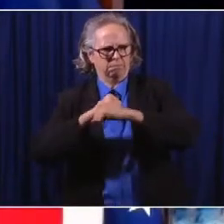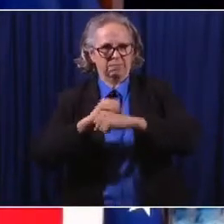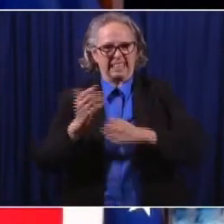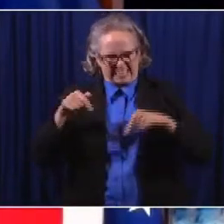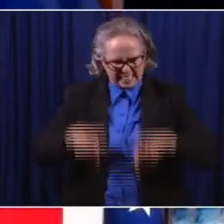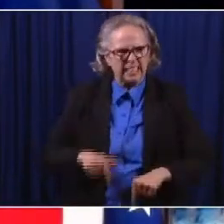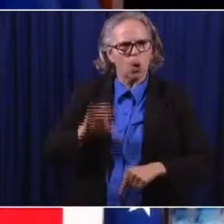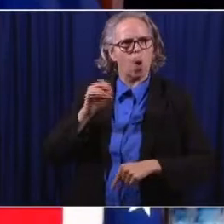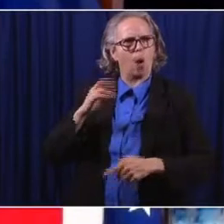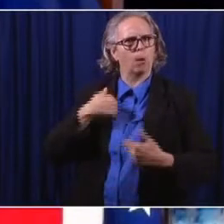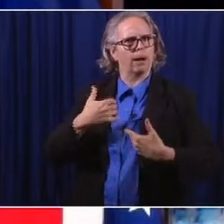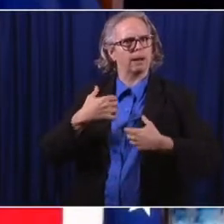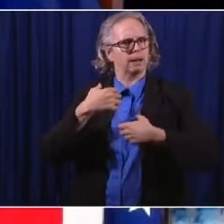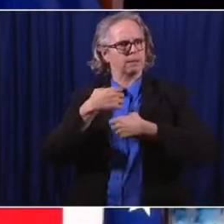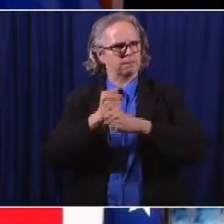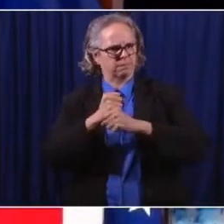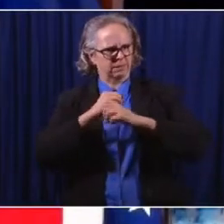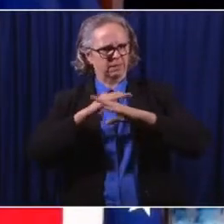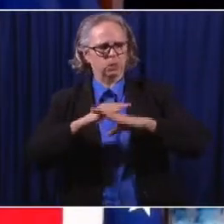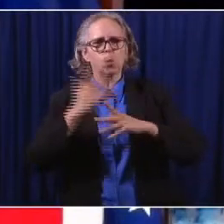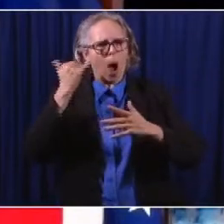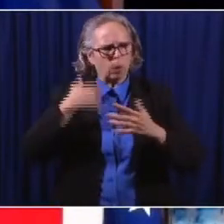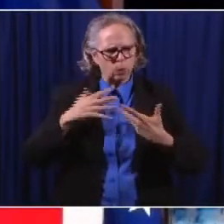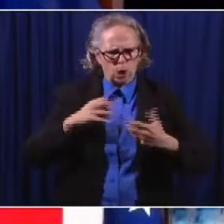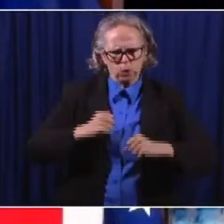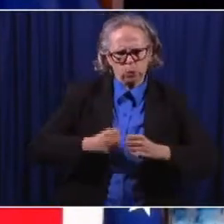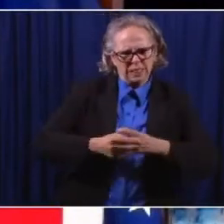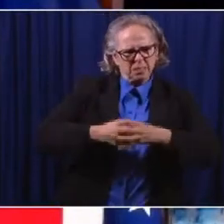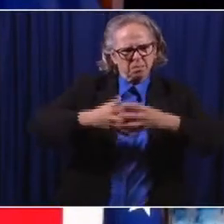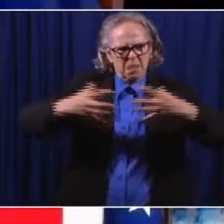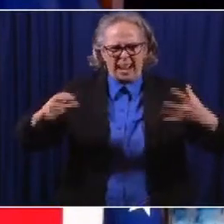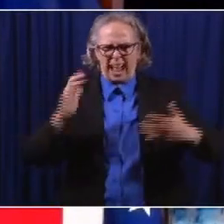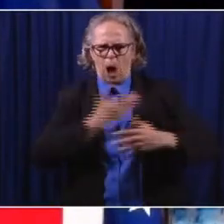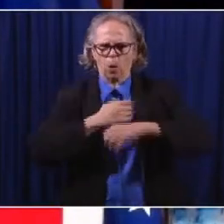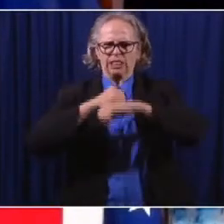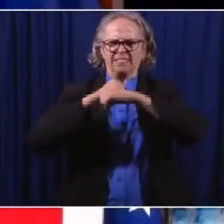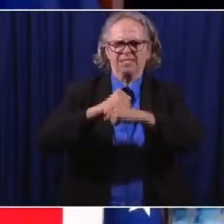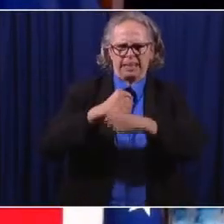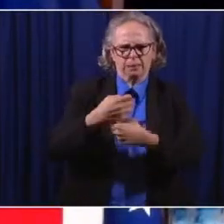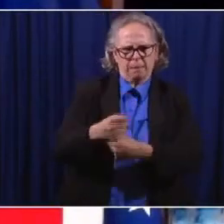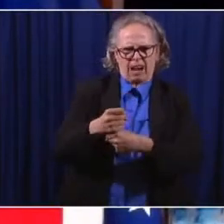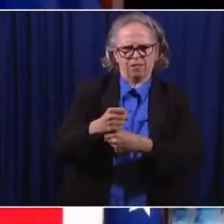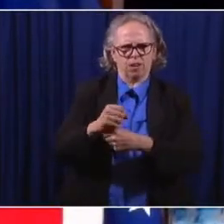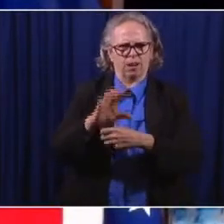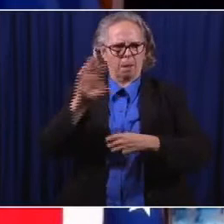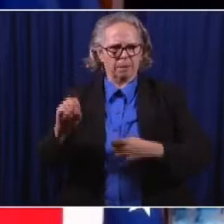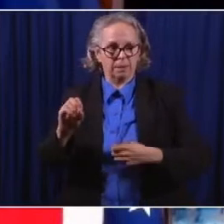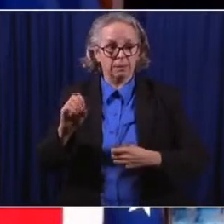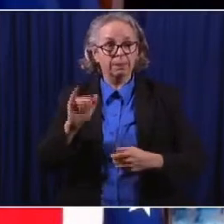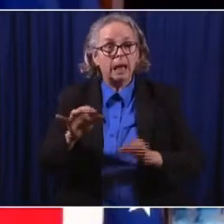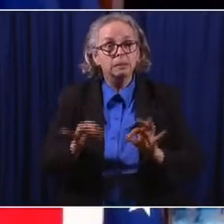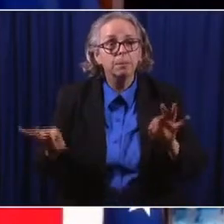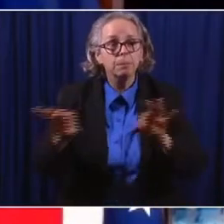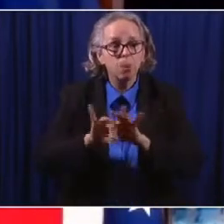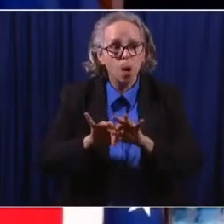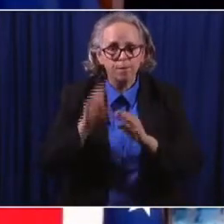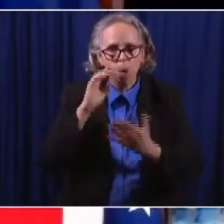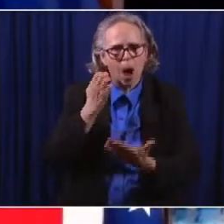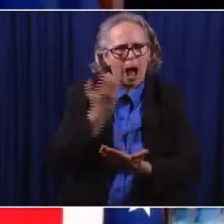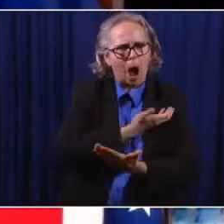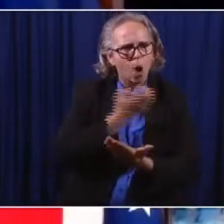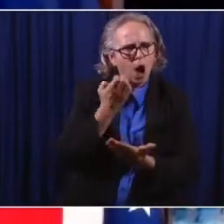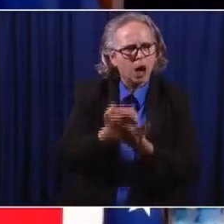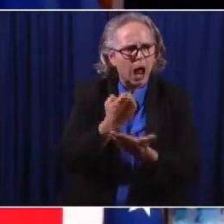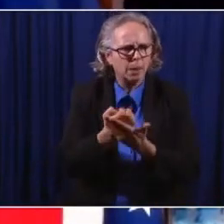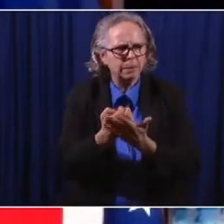expanding capabilities of defense manufacturing. Really important for our economy because we know how much of our economy